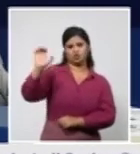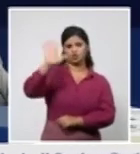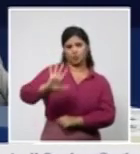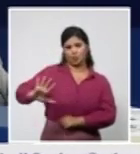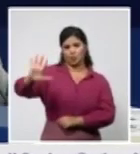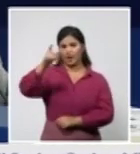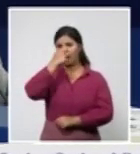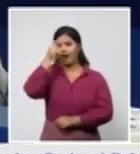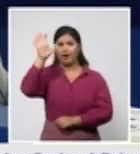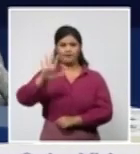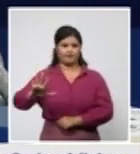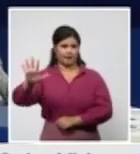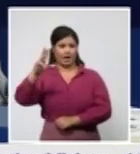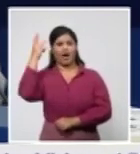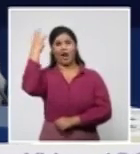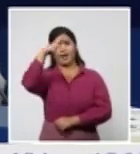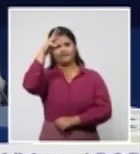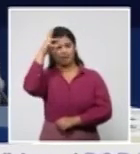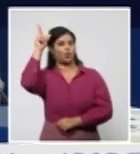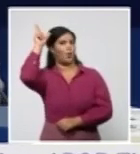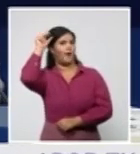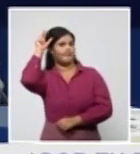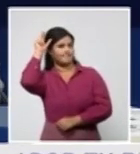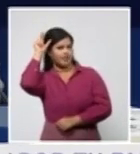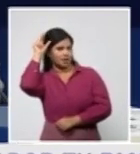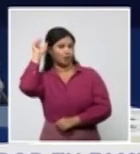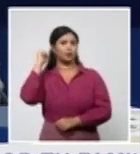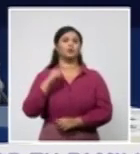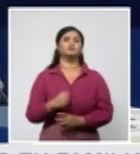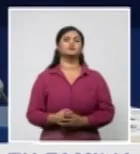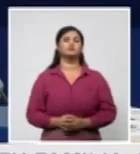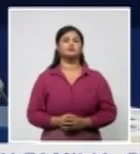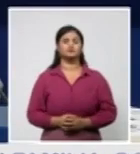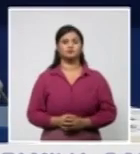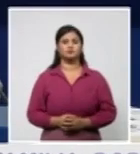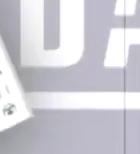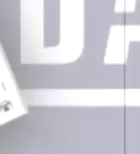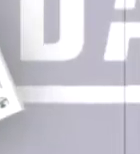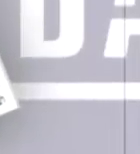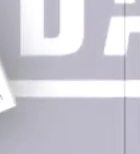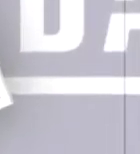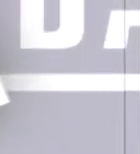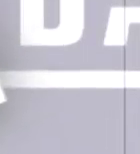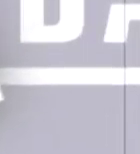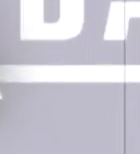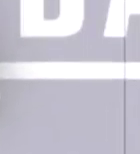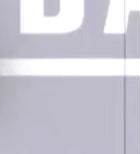This is the information we have on the behavior of the pandemic in Cuba and the world.